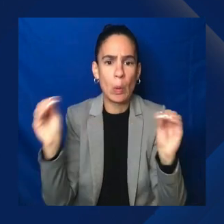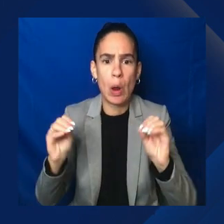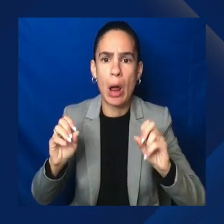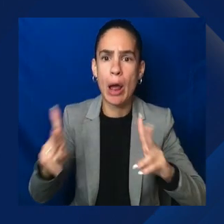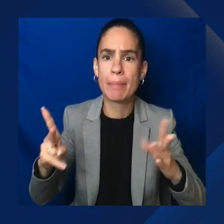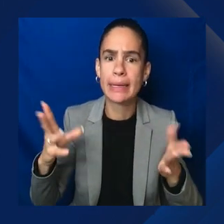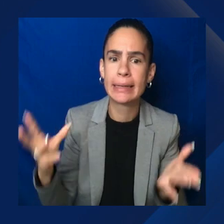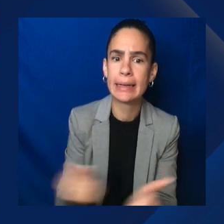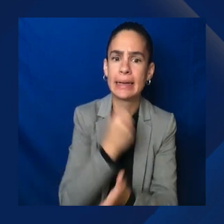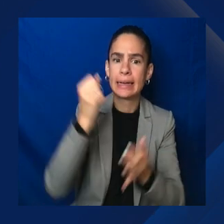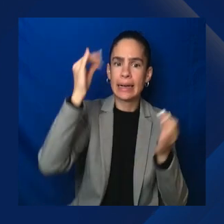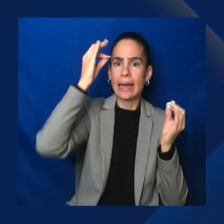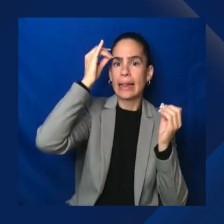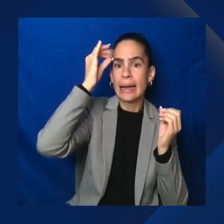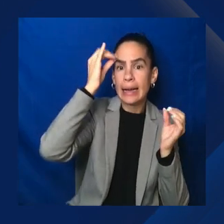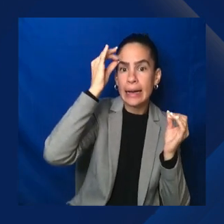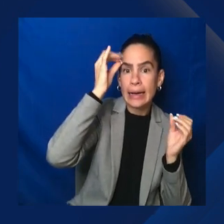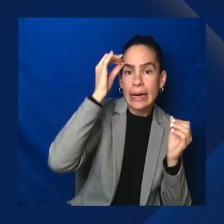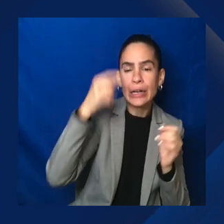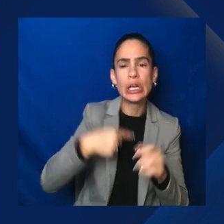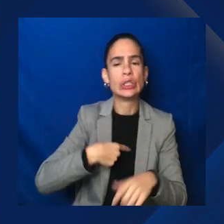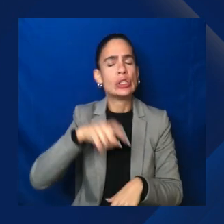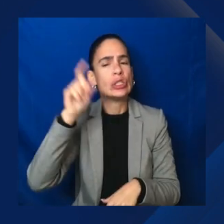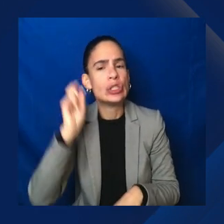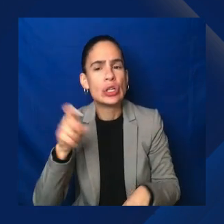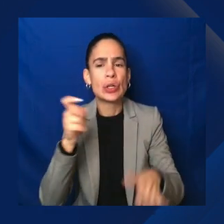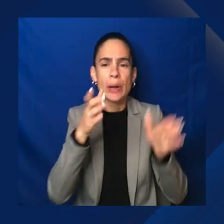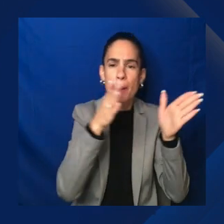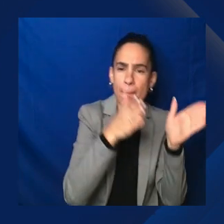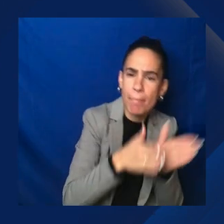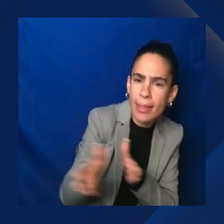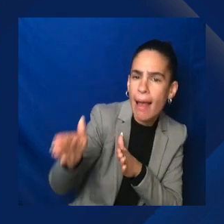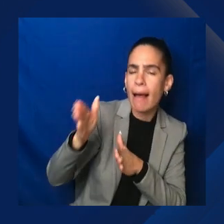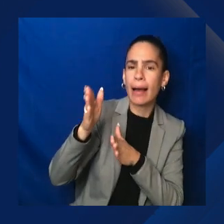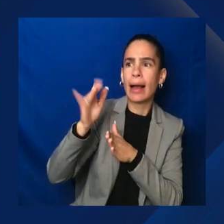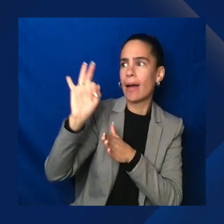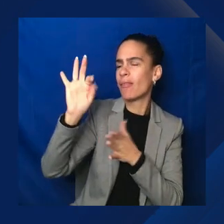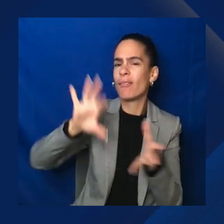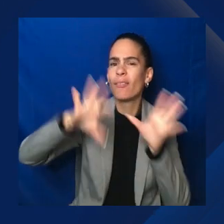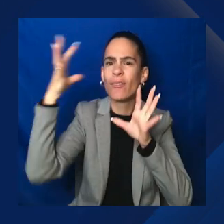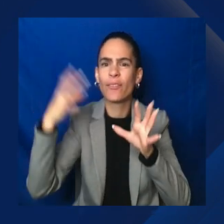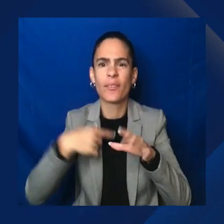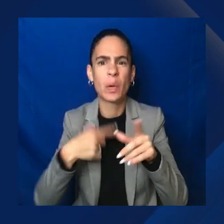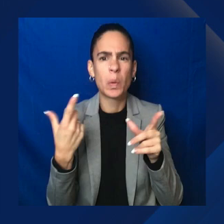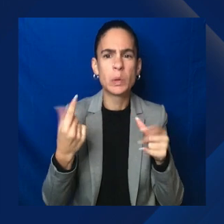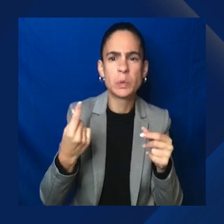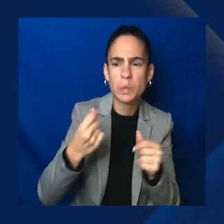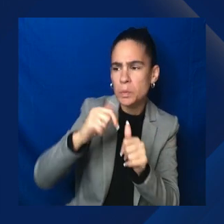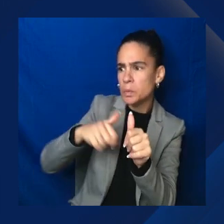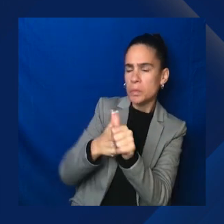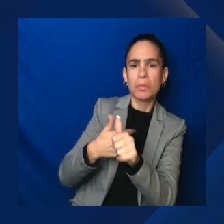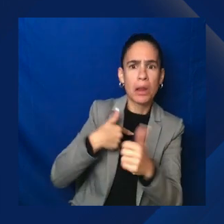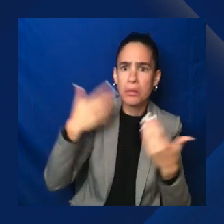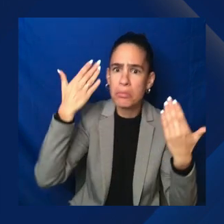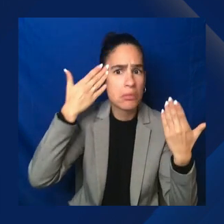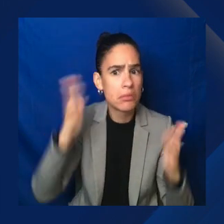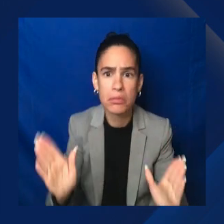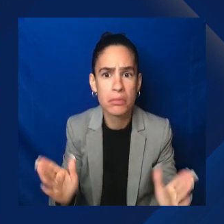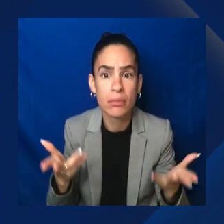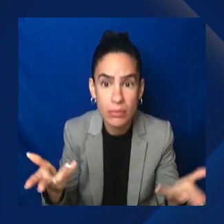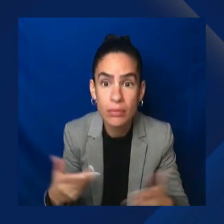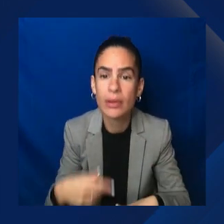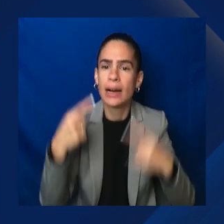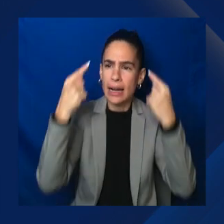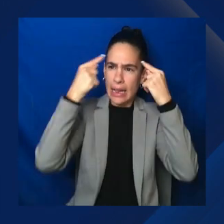plan for if things don't go exactly right. So thinking about that experience of women as they go and interact